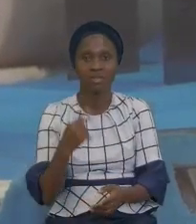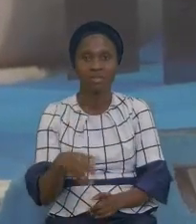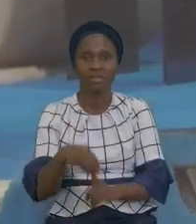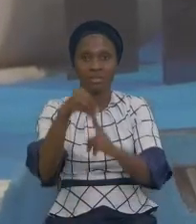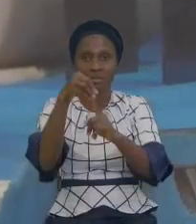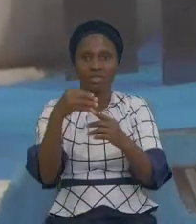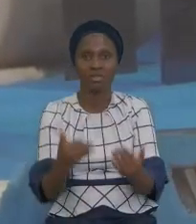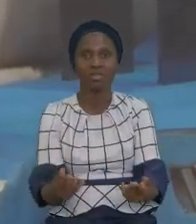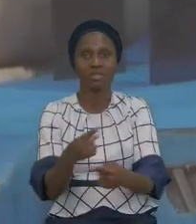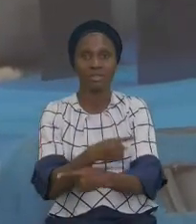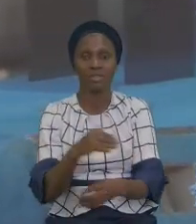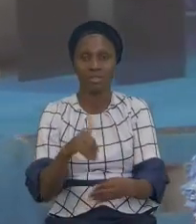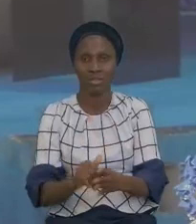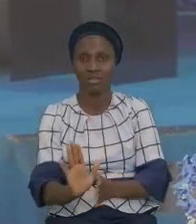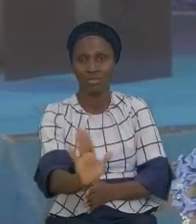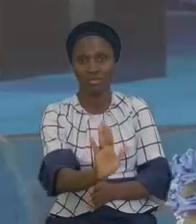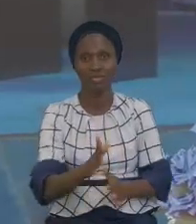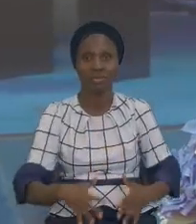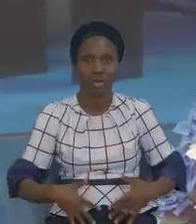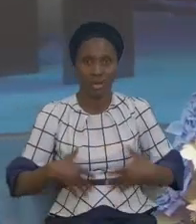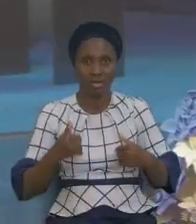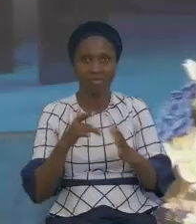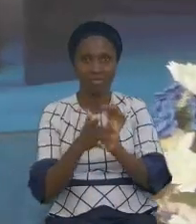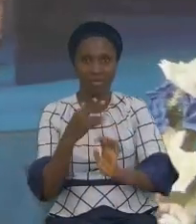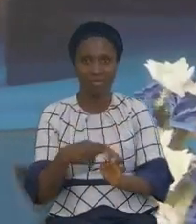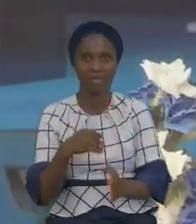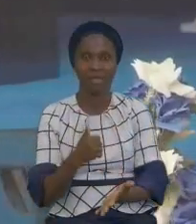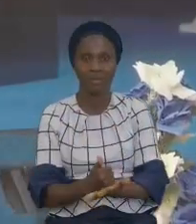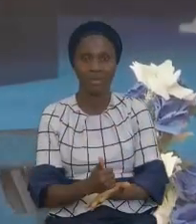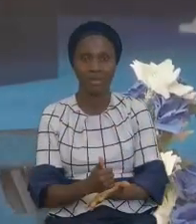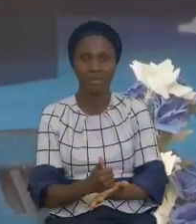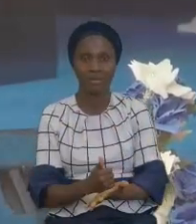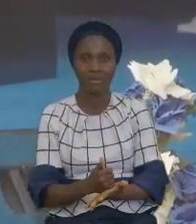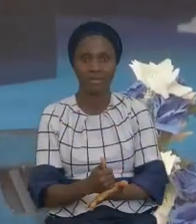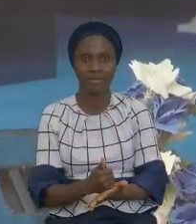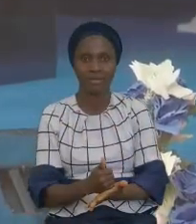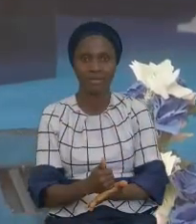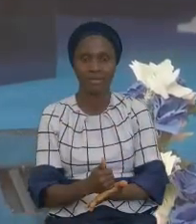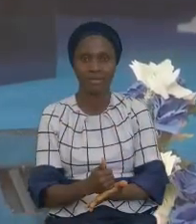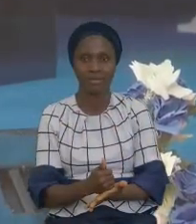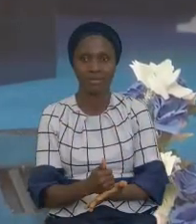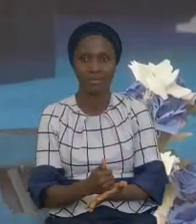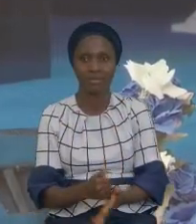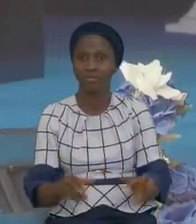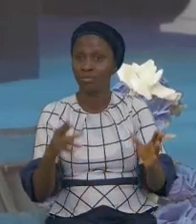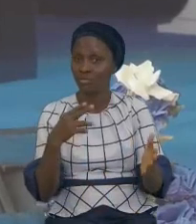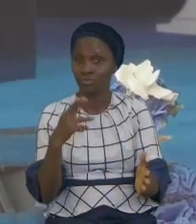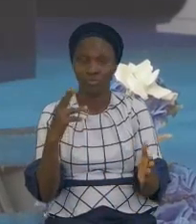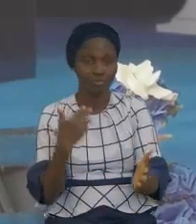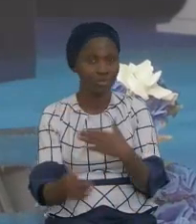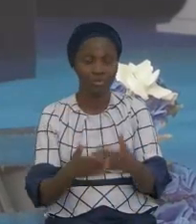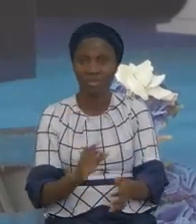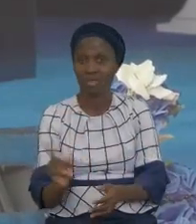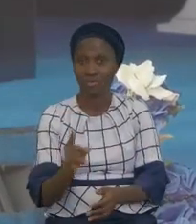C'est un jour spécial dans votre vie. No matter where you are, quel que soit là où vous trouvez, it's time to